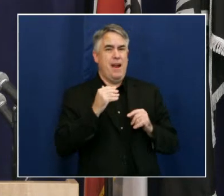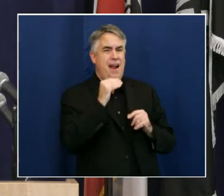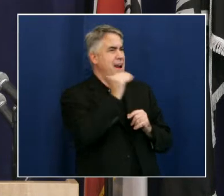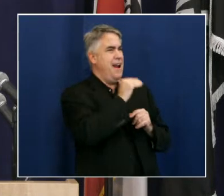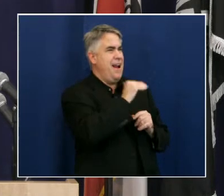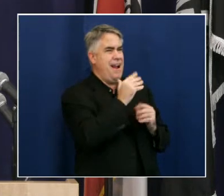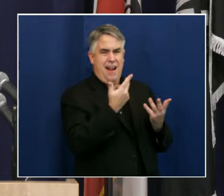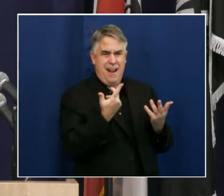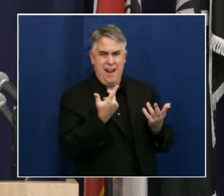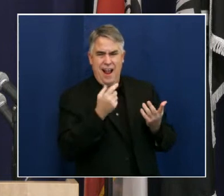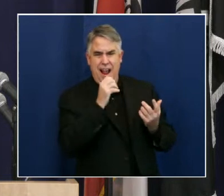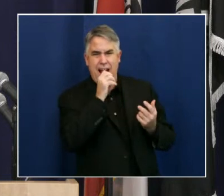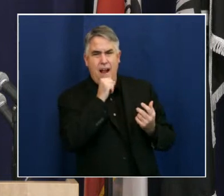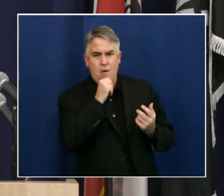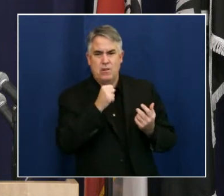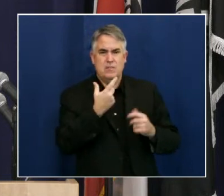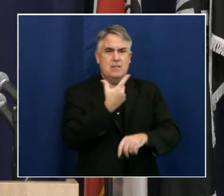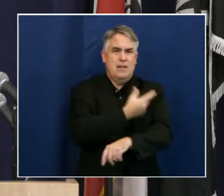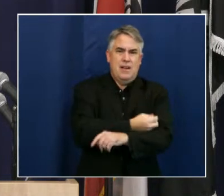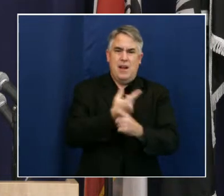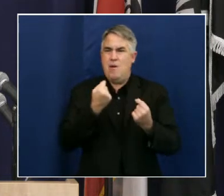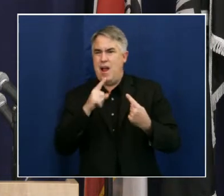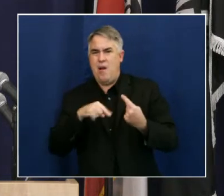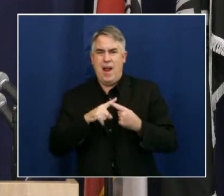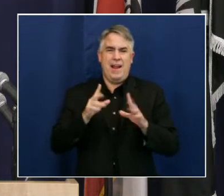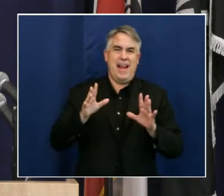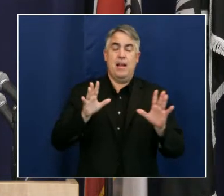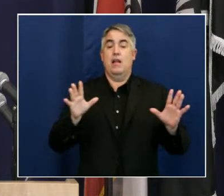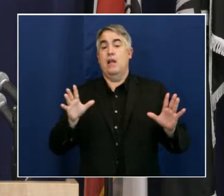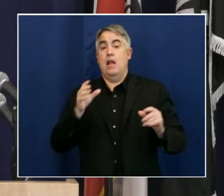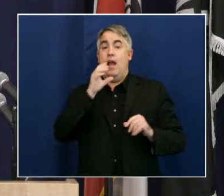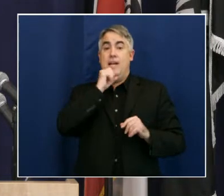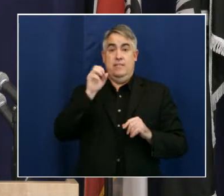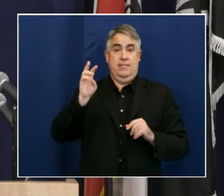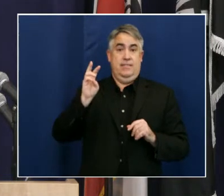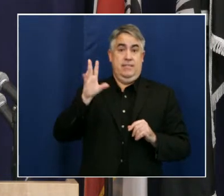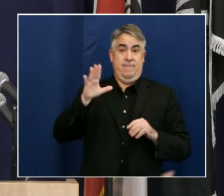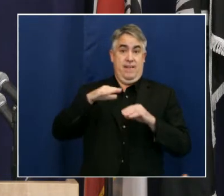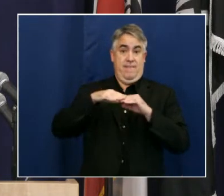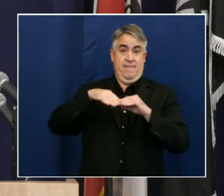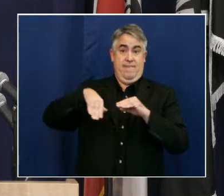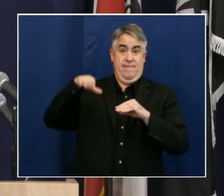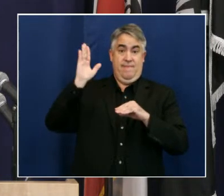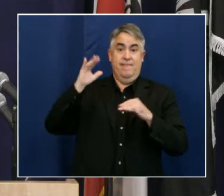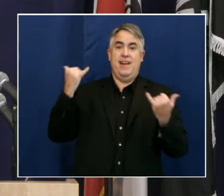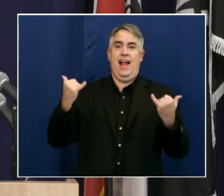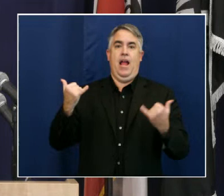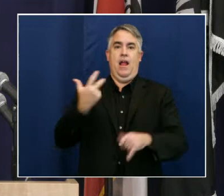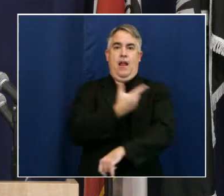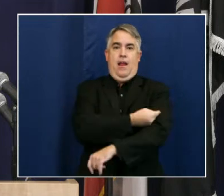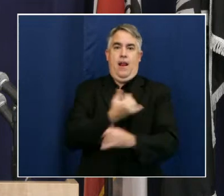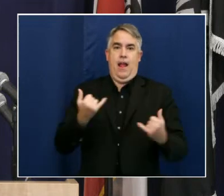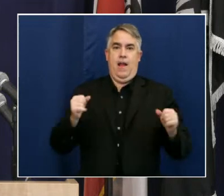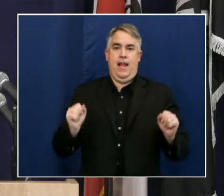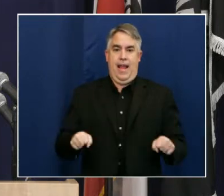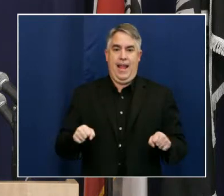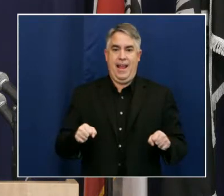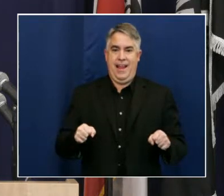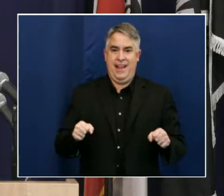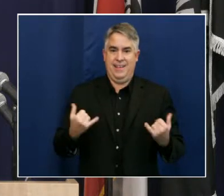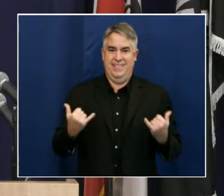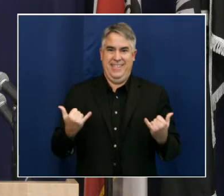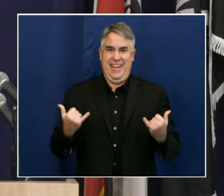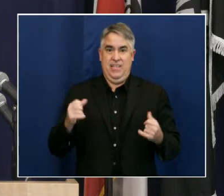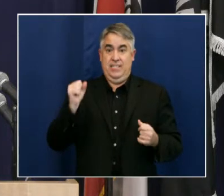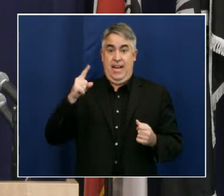65 and older. The total number of vaccines that we are aware of that have arrived in San Diego